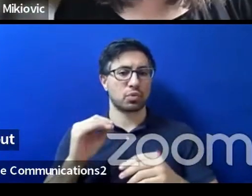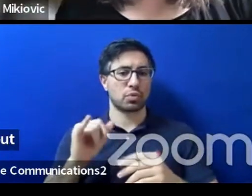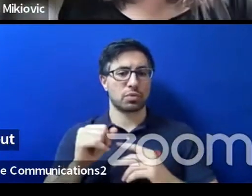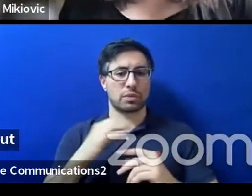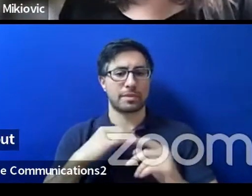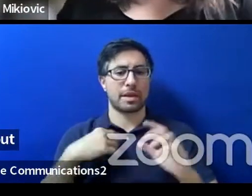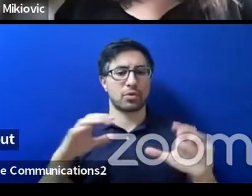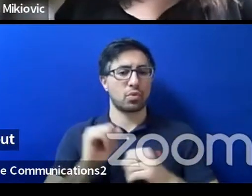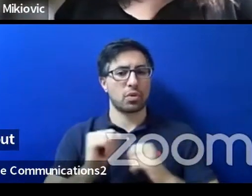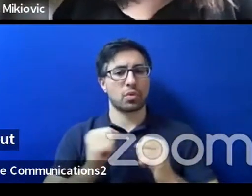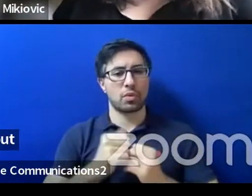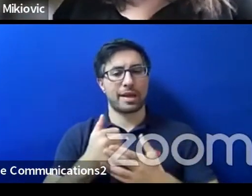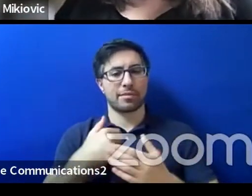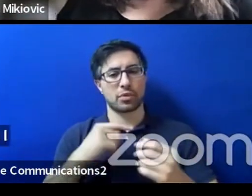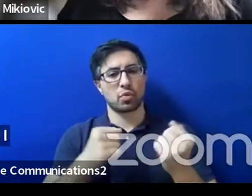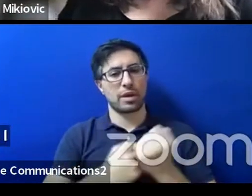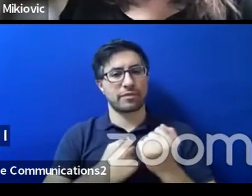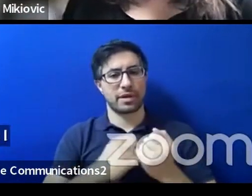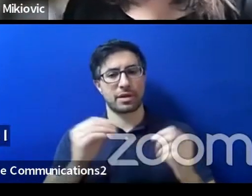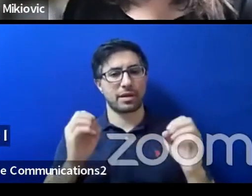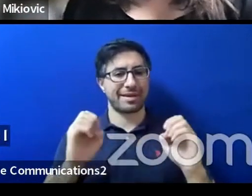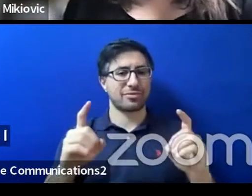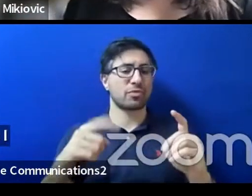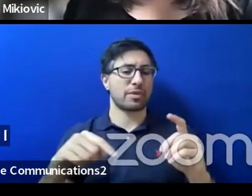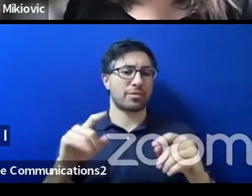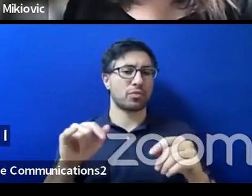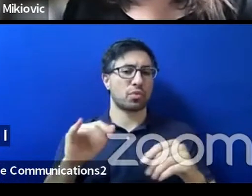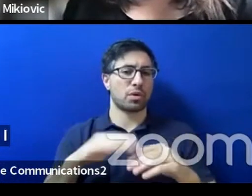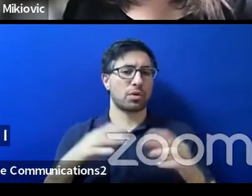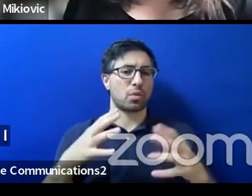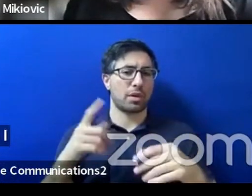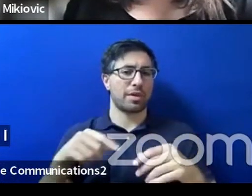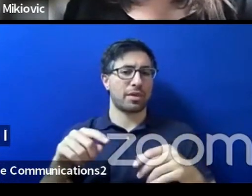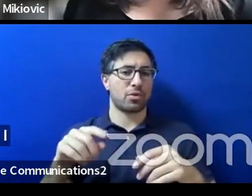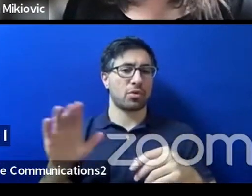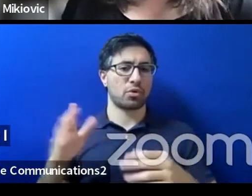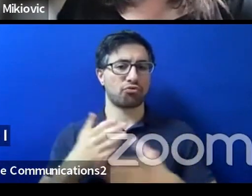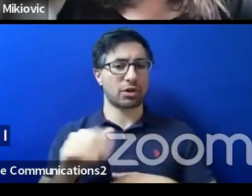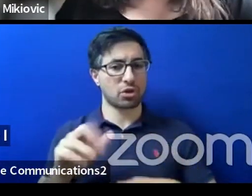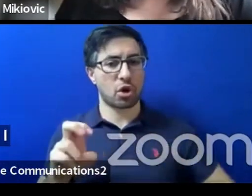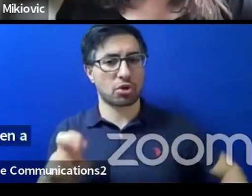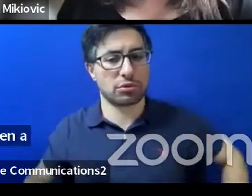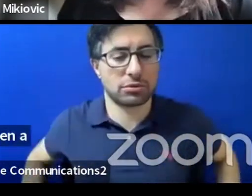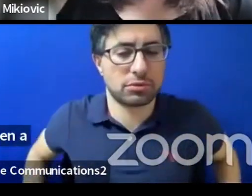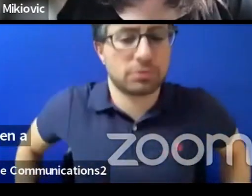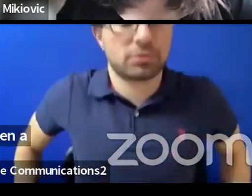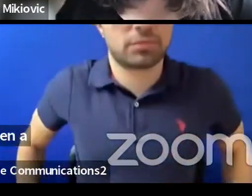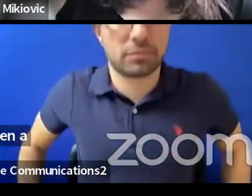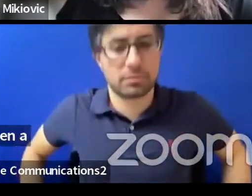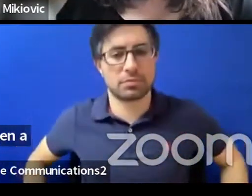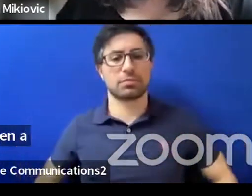that I do work with, it helps me to advocate and educate them too on what their rights are in terms of,